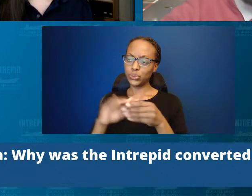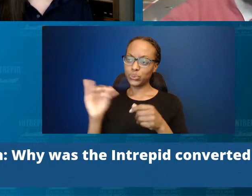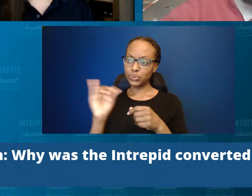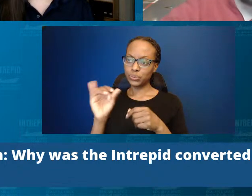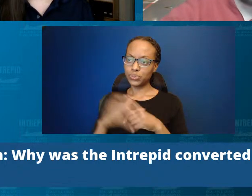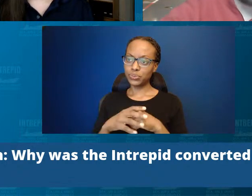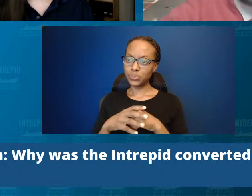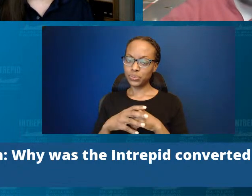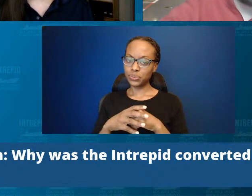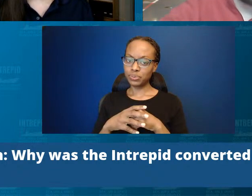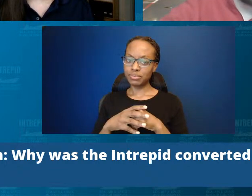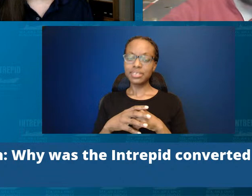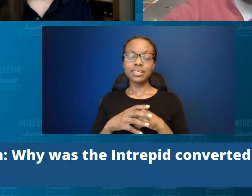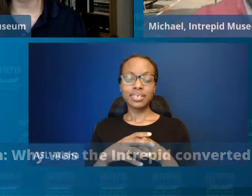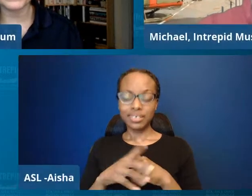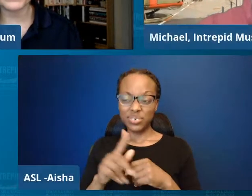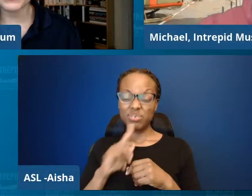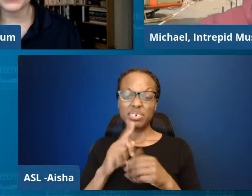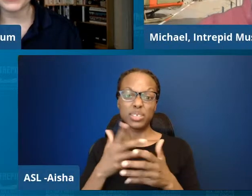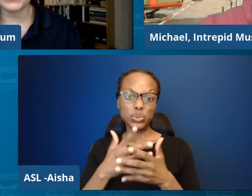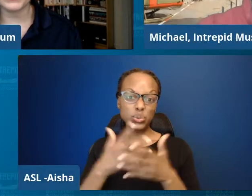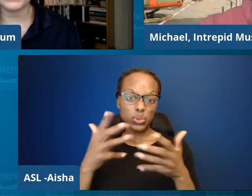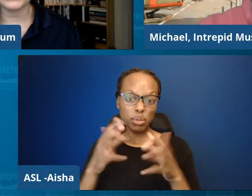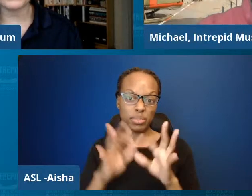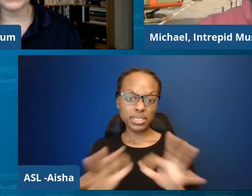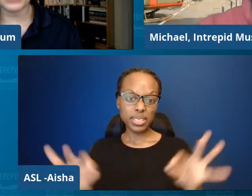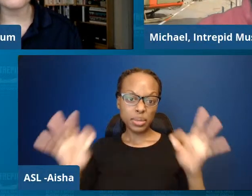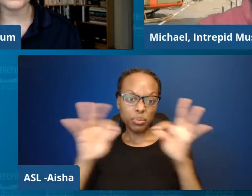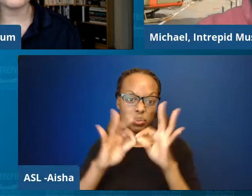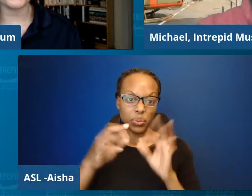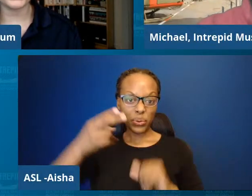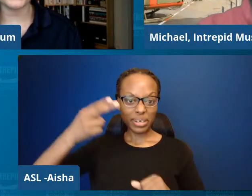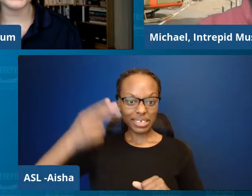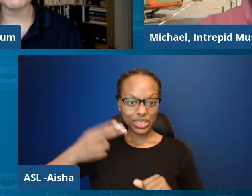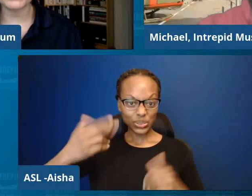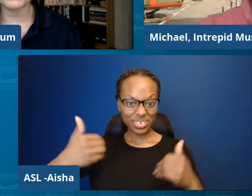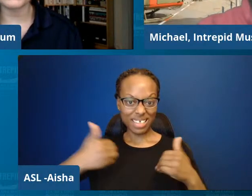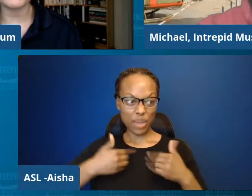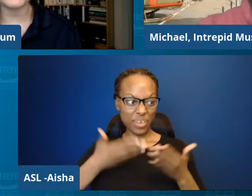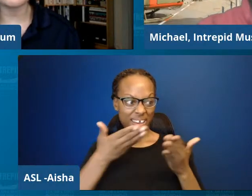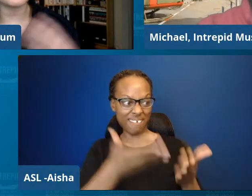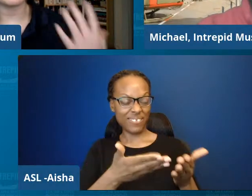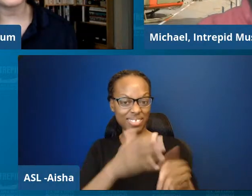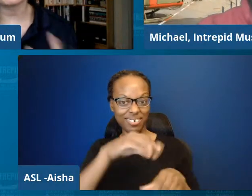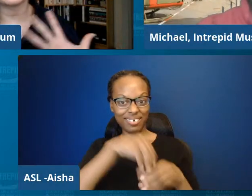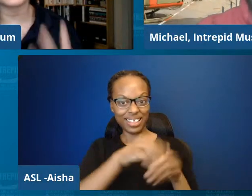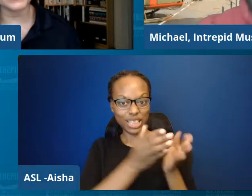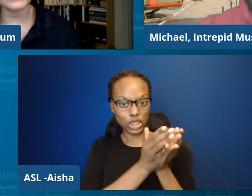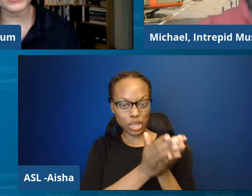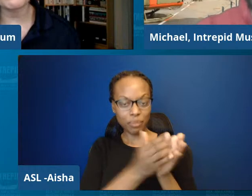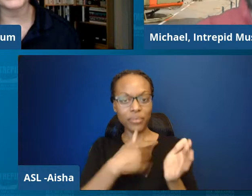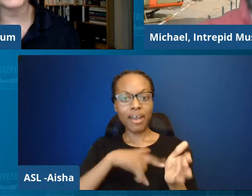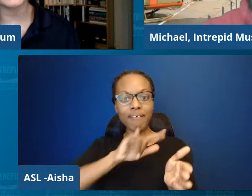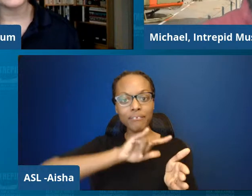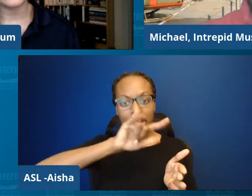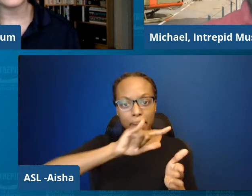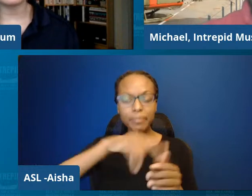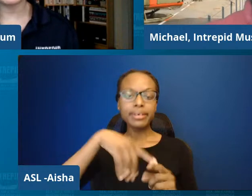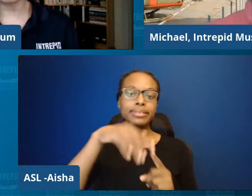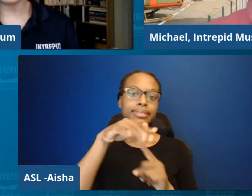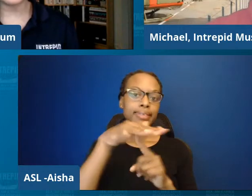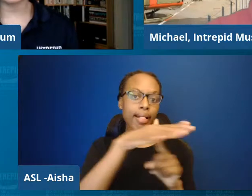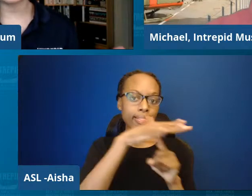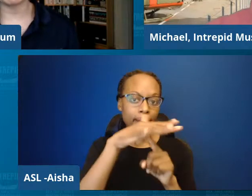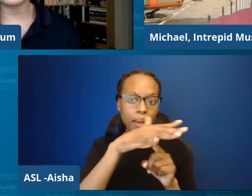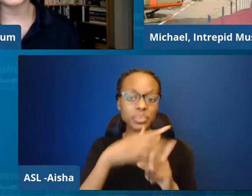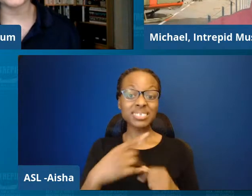There is, so much important history that we have on board our ship there at the museum. We have airplanes and helicopters, even